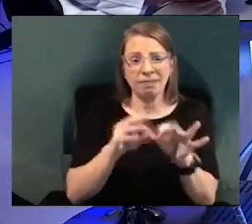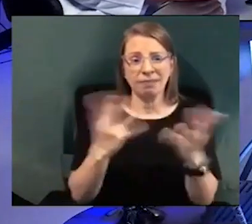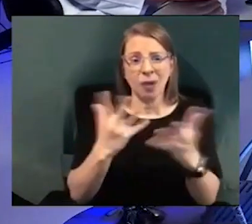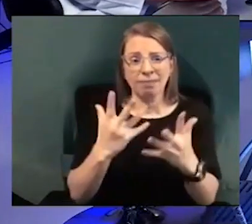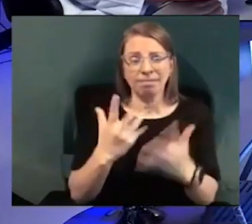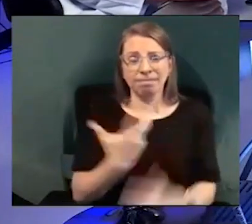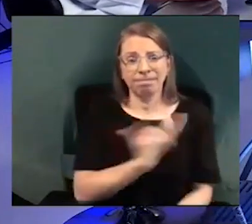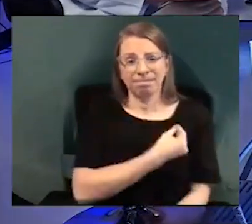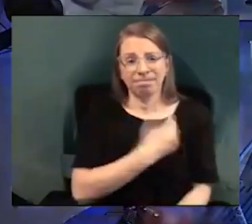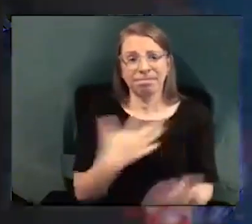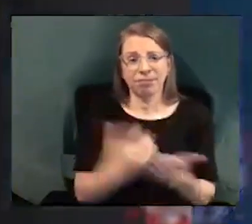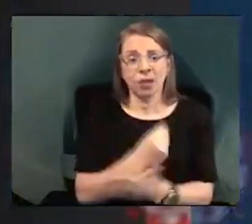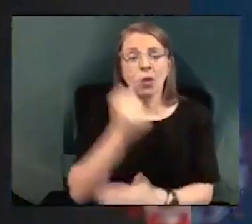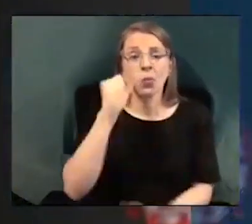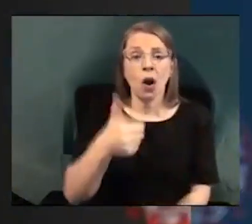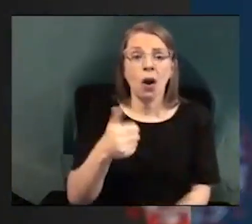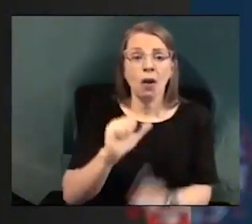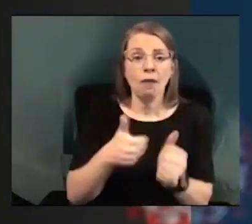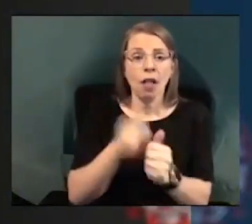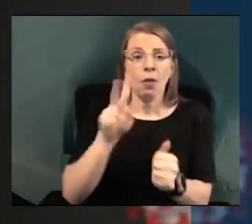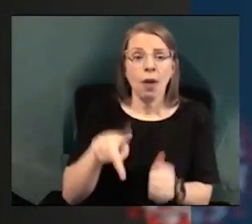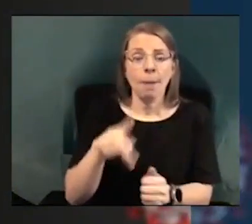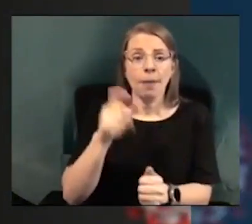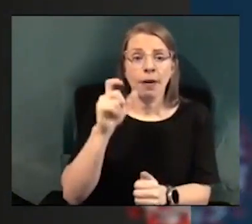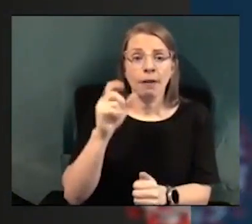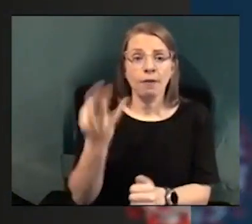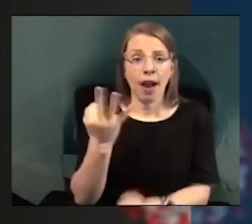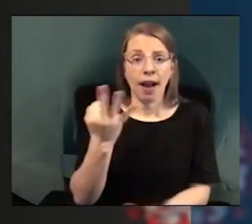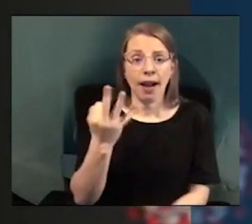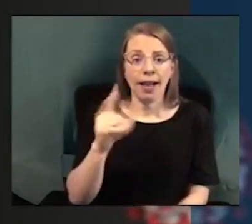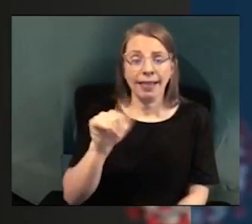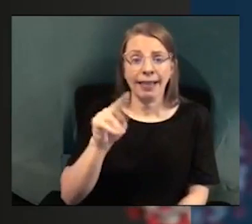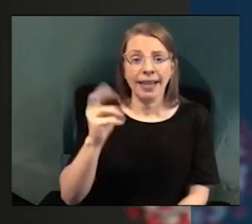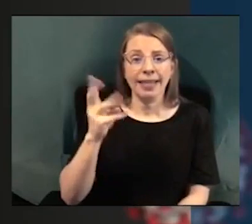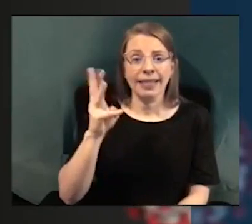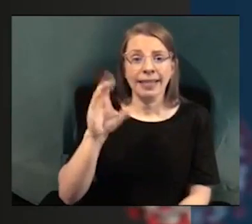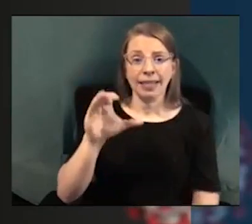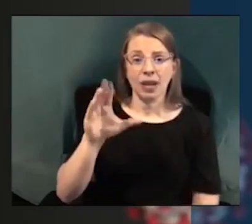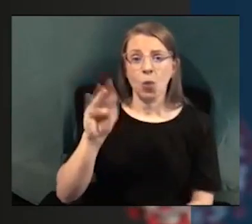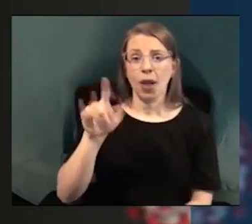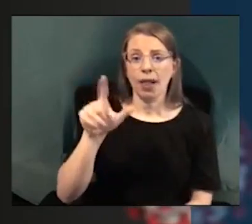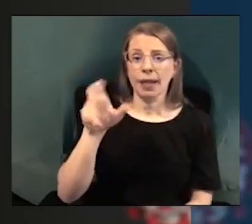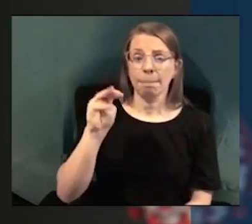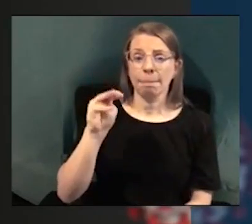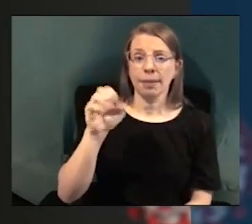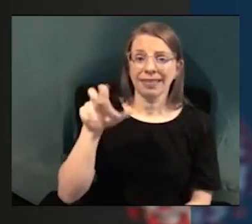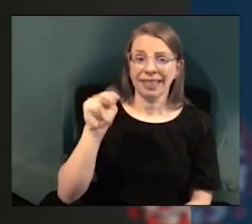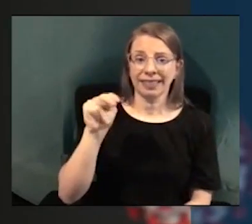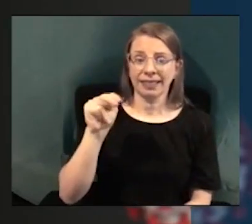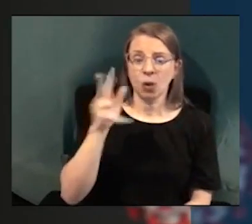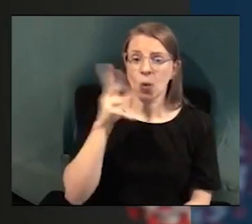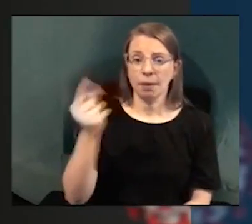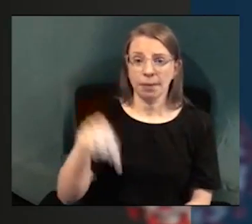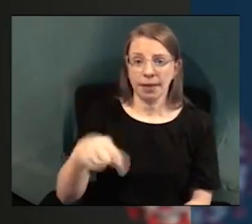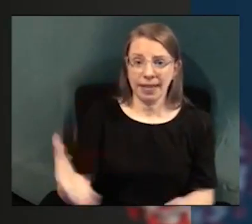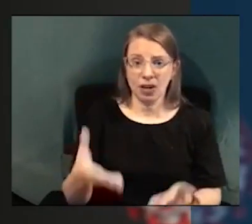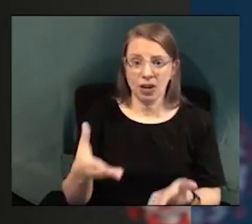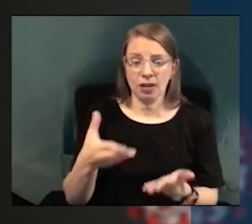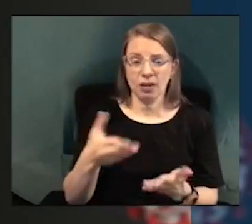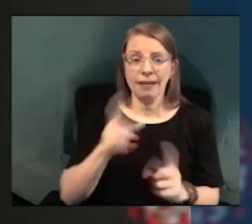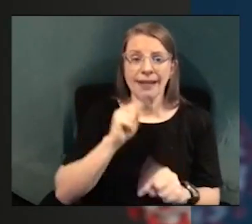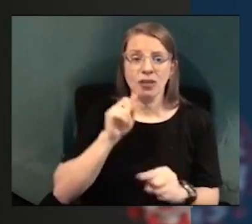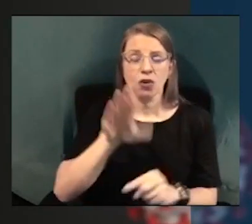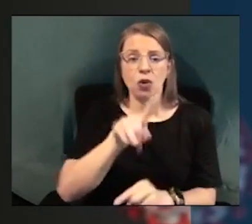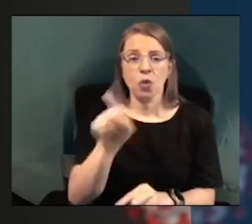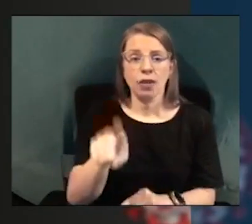hey, tomorrow is Follow-Up Friday. You just heard that from Jill. And Lance Williamson, Infection Prevention Control Nurse Supervisor, will be here to help answer your questions. We'll